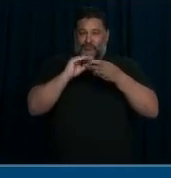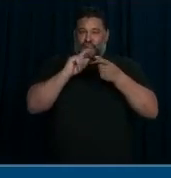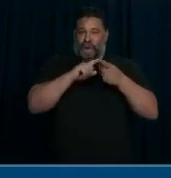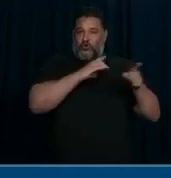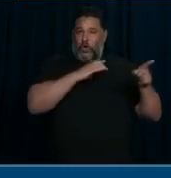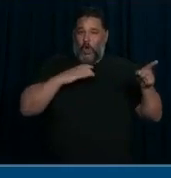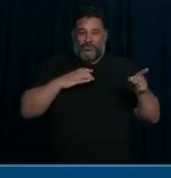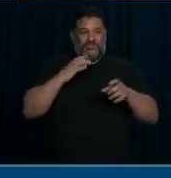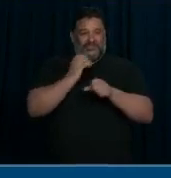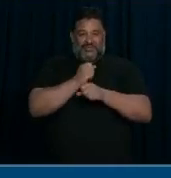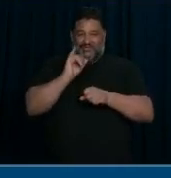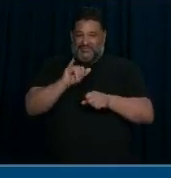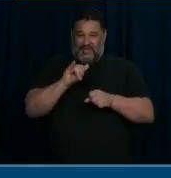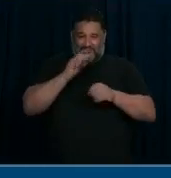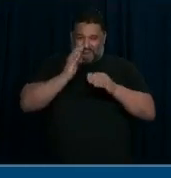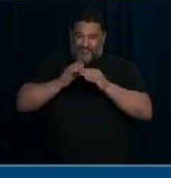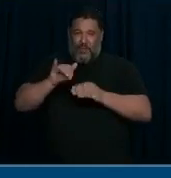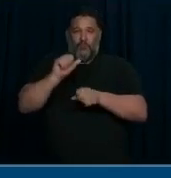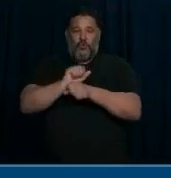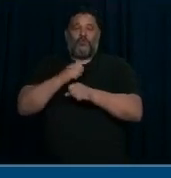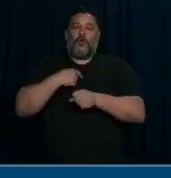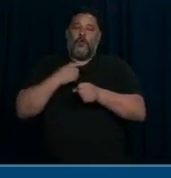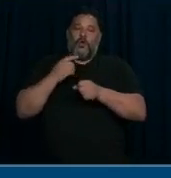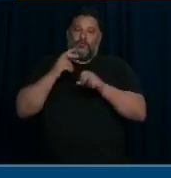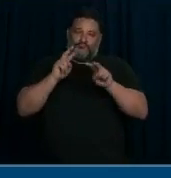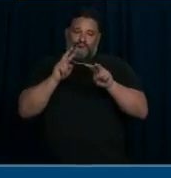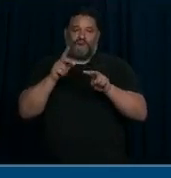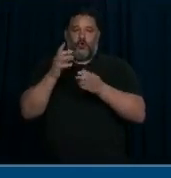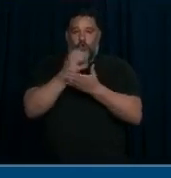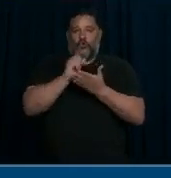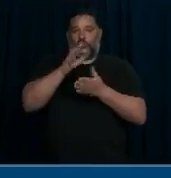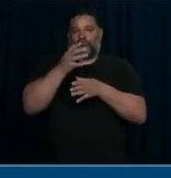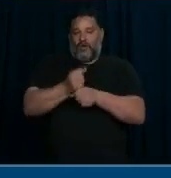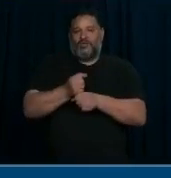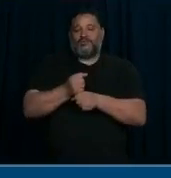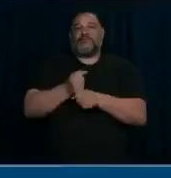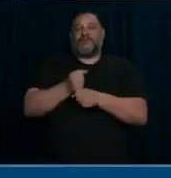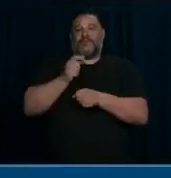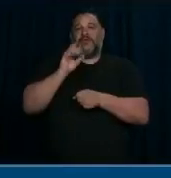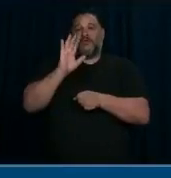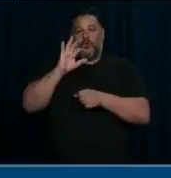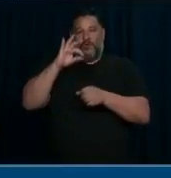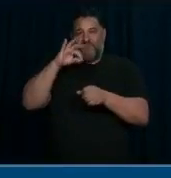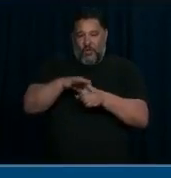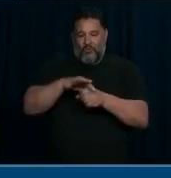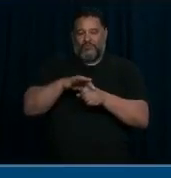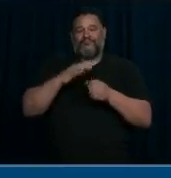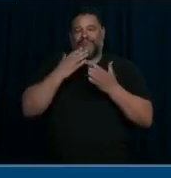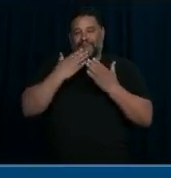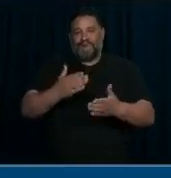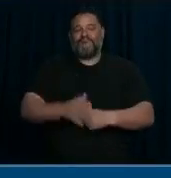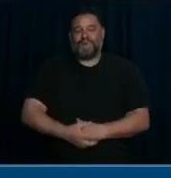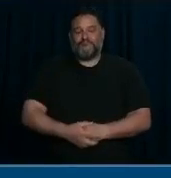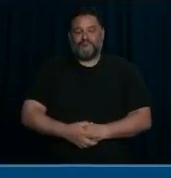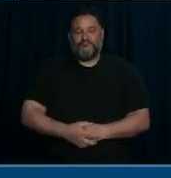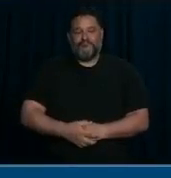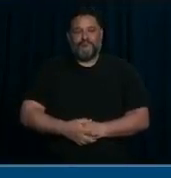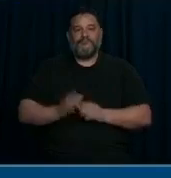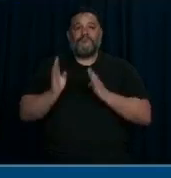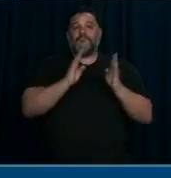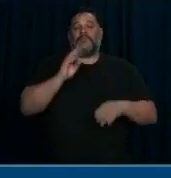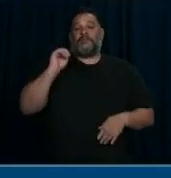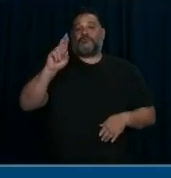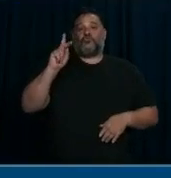look forward to earning your trust, your support, and your vote. Thank you. Mr. Cromer, you have the next closing